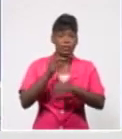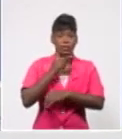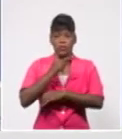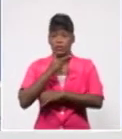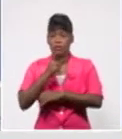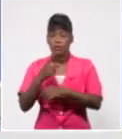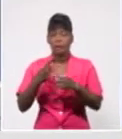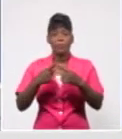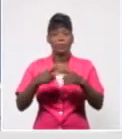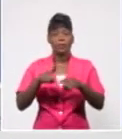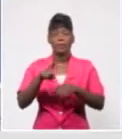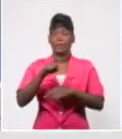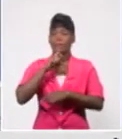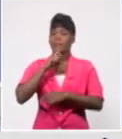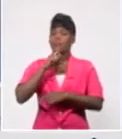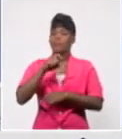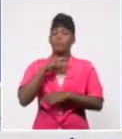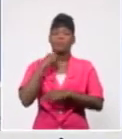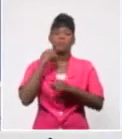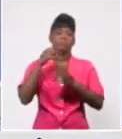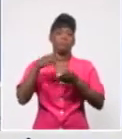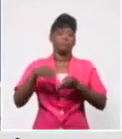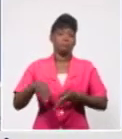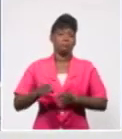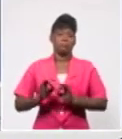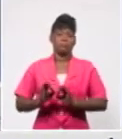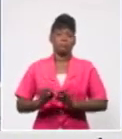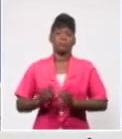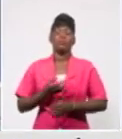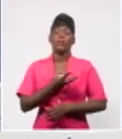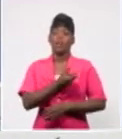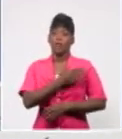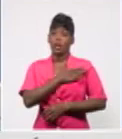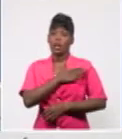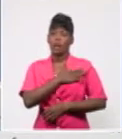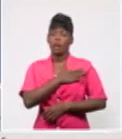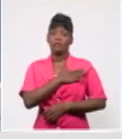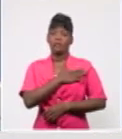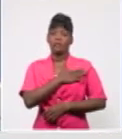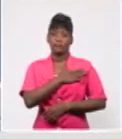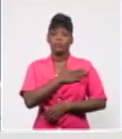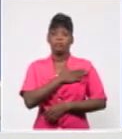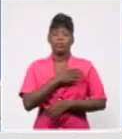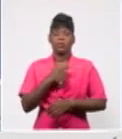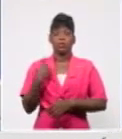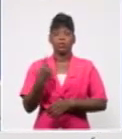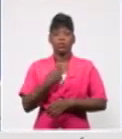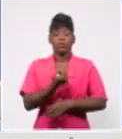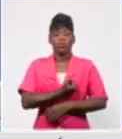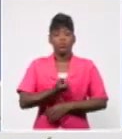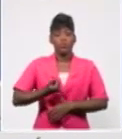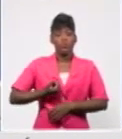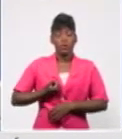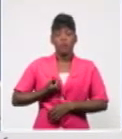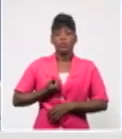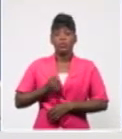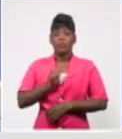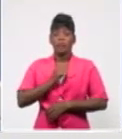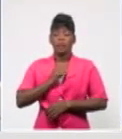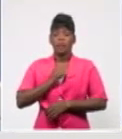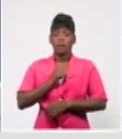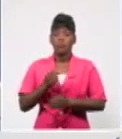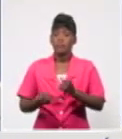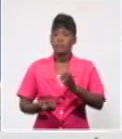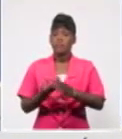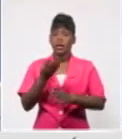1st and was immediately admitted to hospital. However, she remained hospitalized only 1 hour. Despite